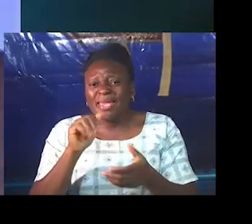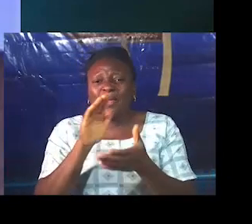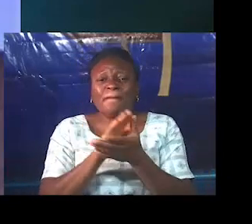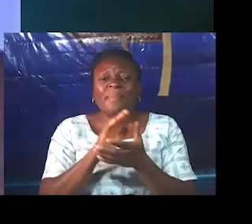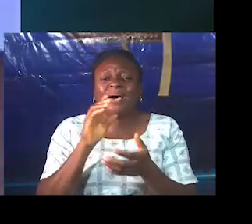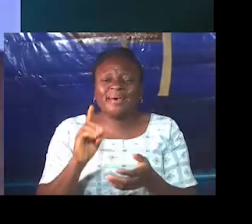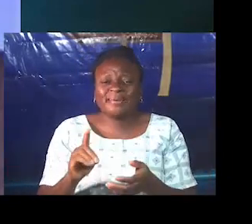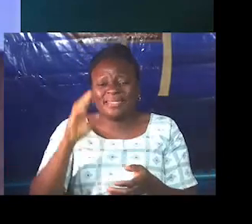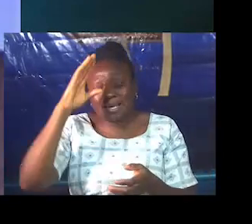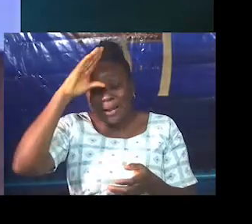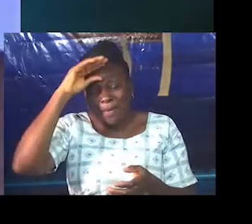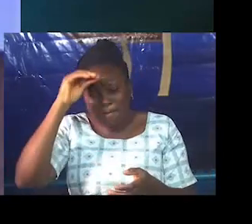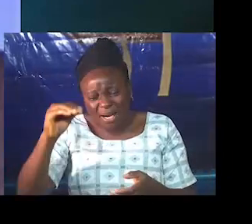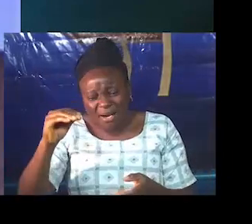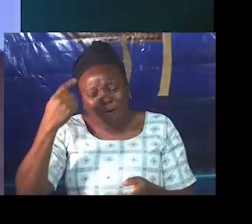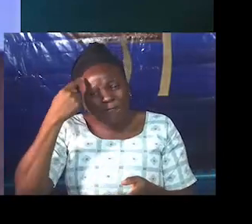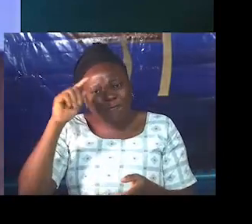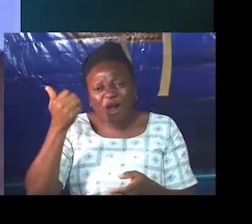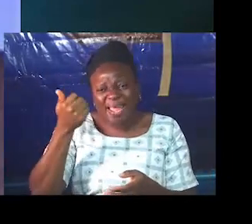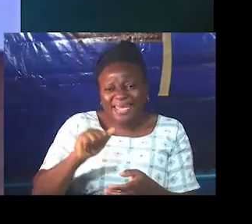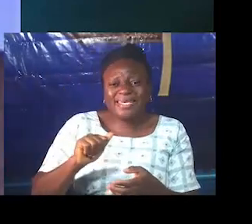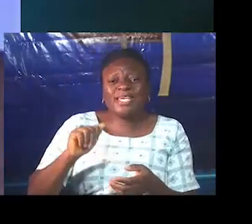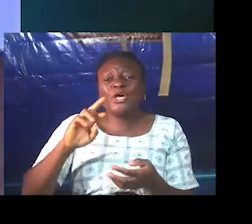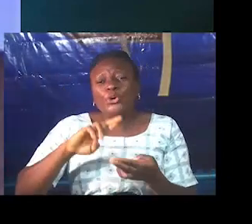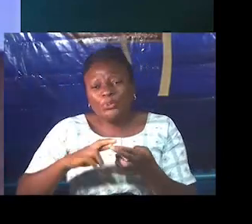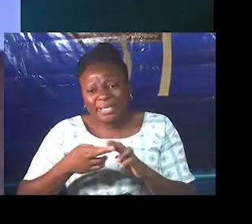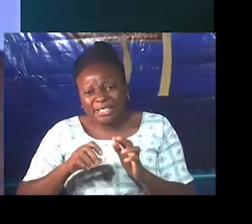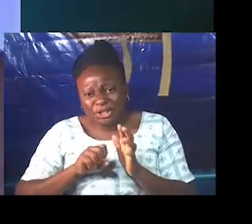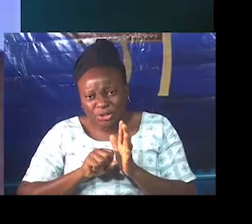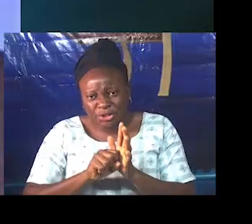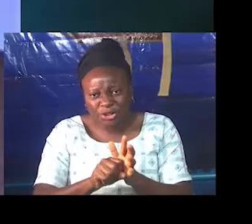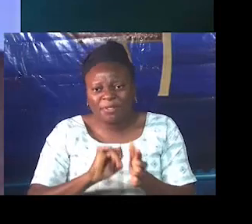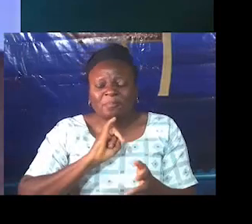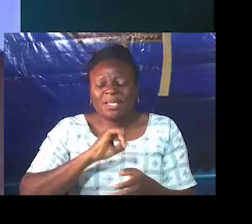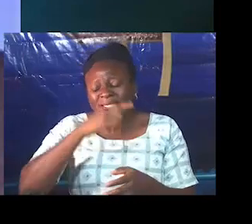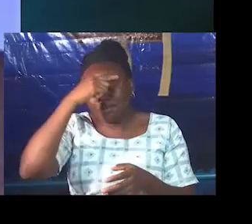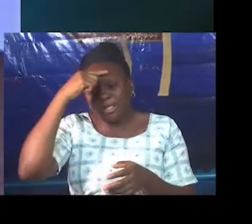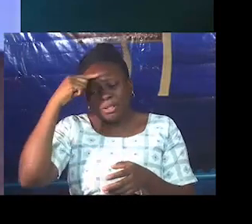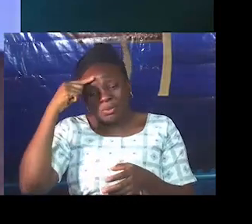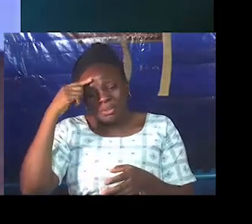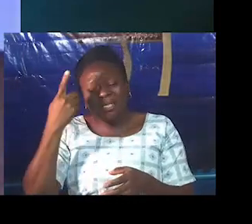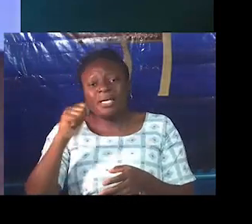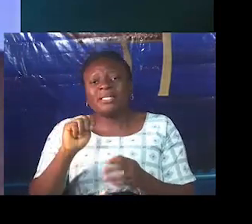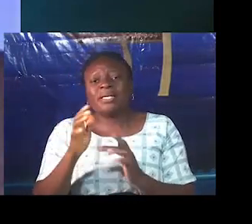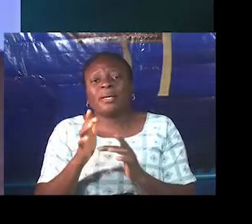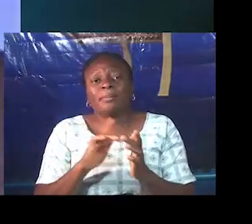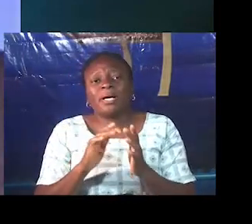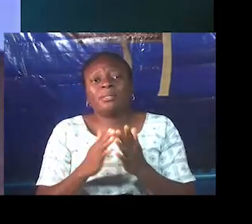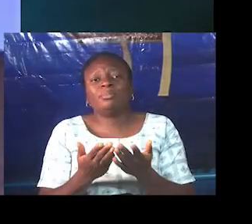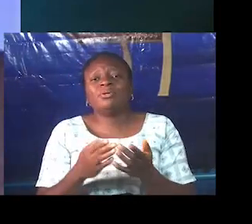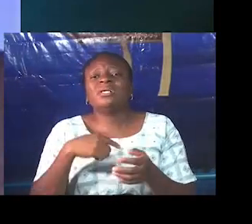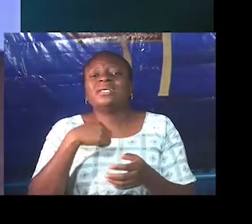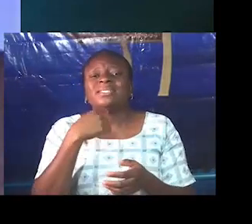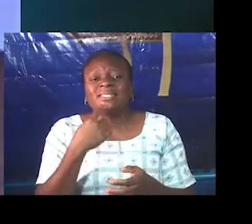the Bible said, therefore shall a man leave his father and mother and cleave to his wife, and two shall be one